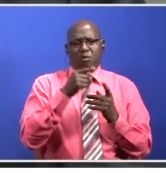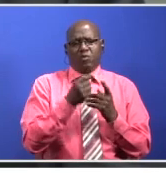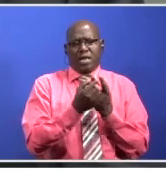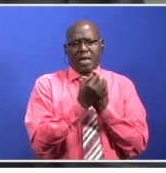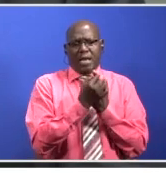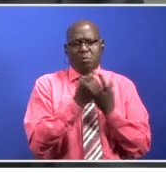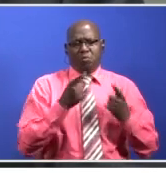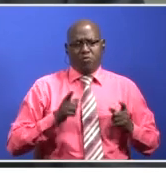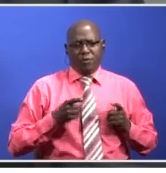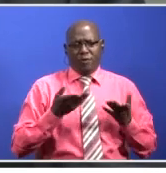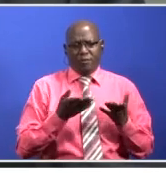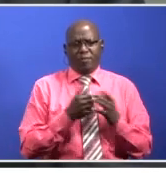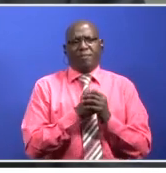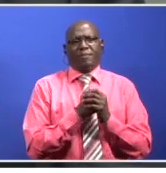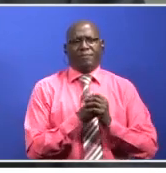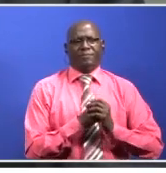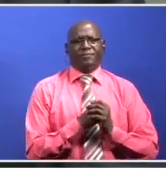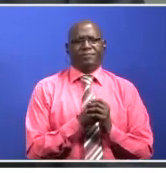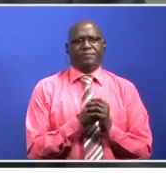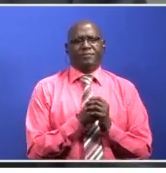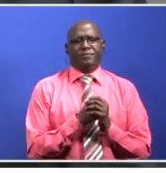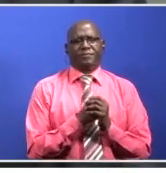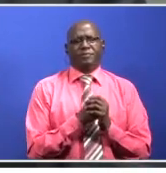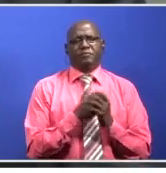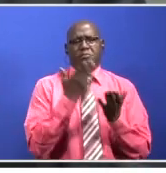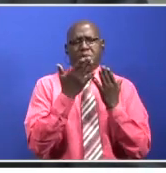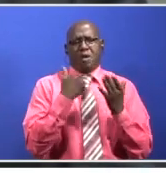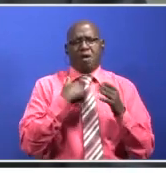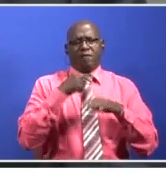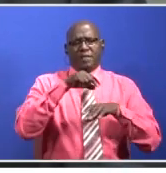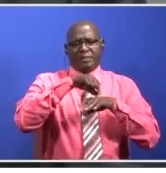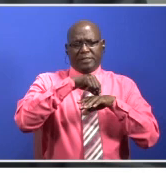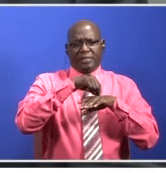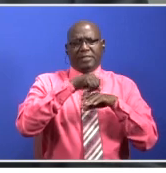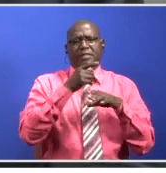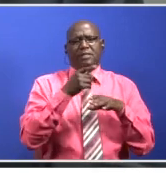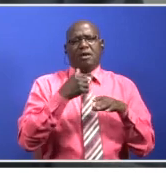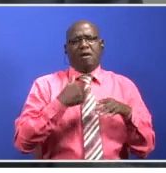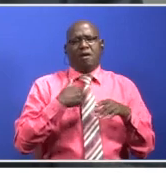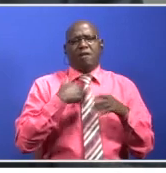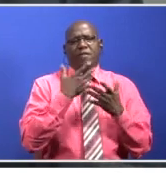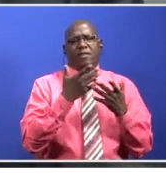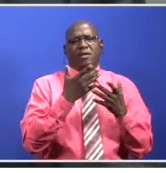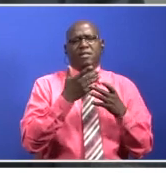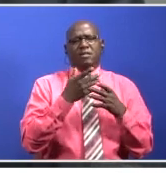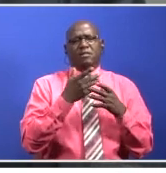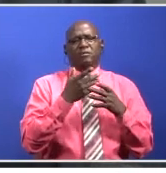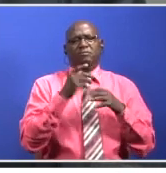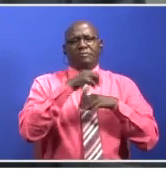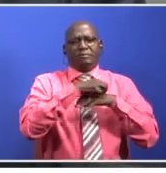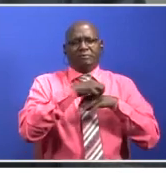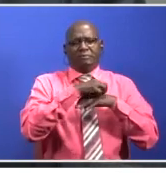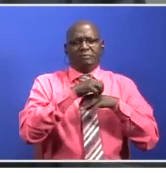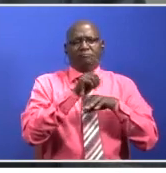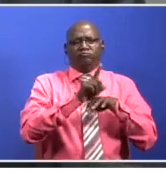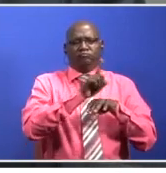abnormal discharge from the nipple. You may have the skin having something like dimples, meaning there is something